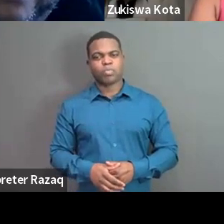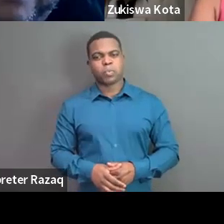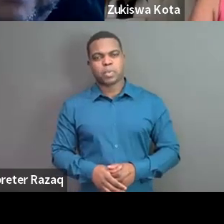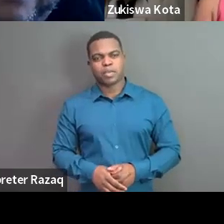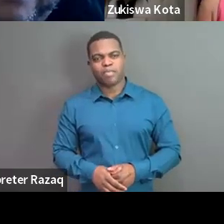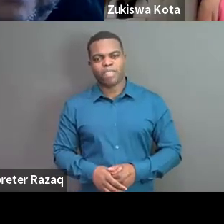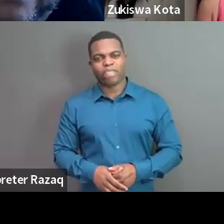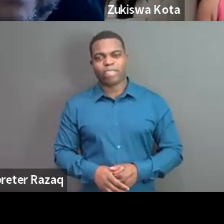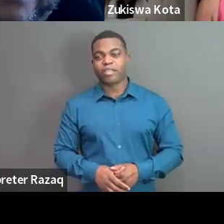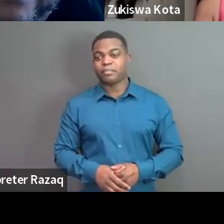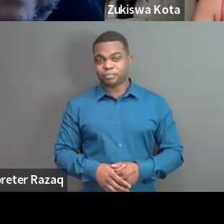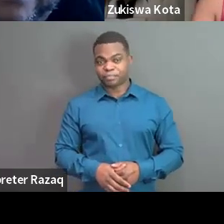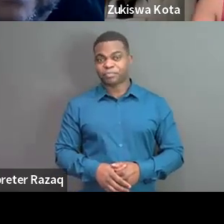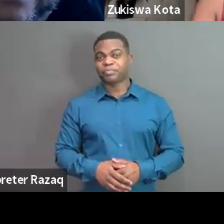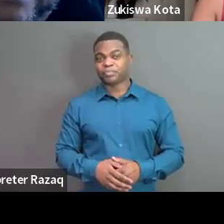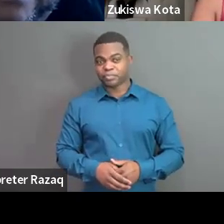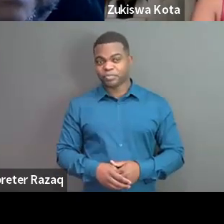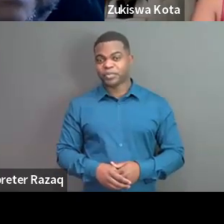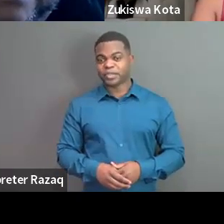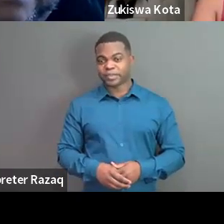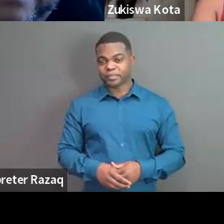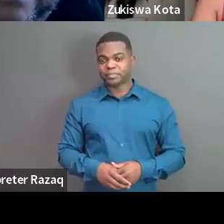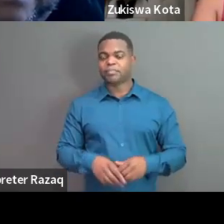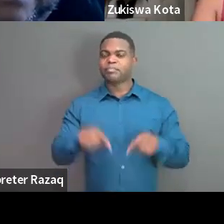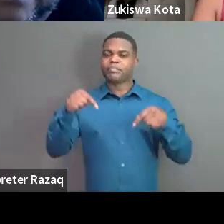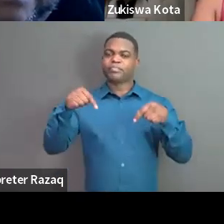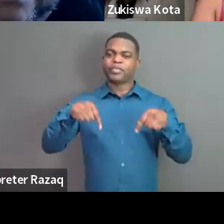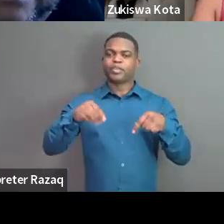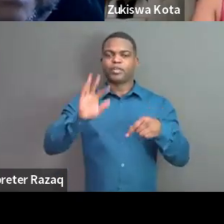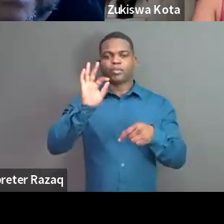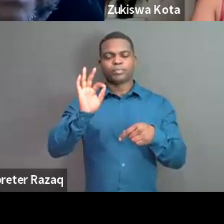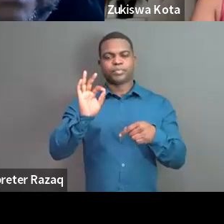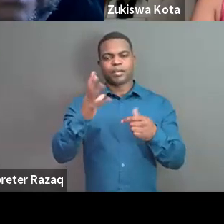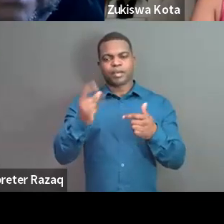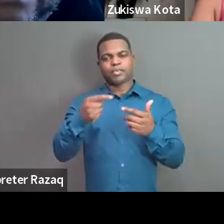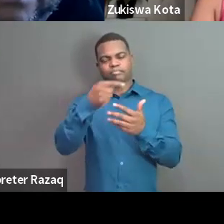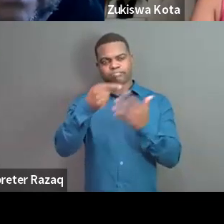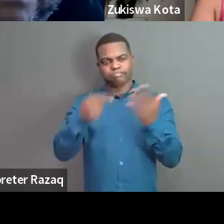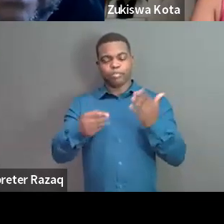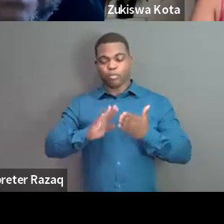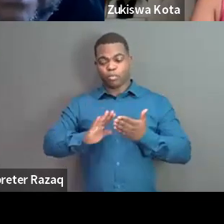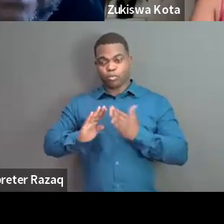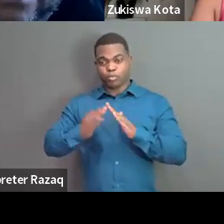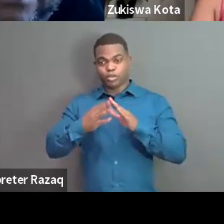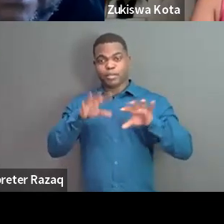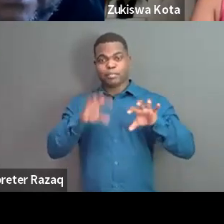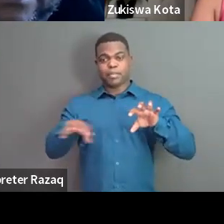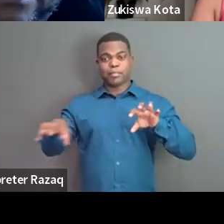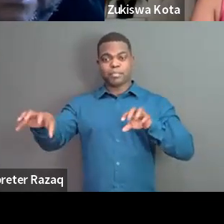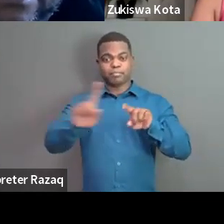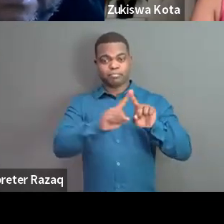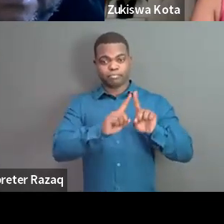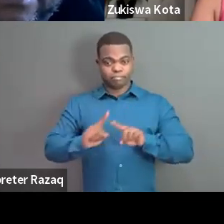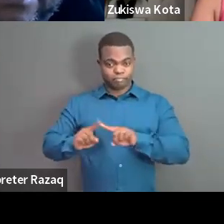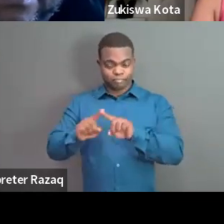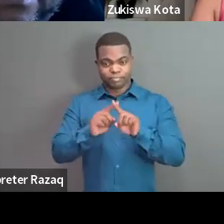not addressing? And rightly so, they are there. You know, in the recent years, the technological development